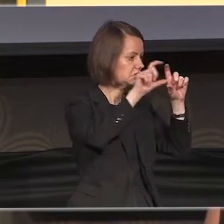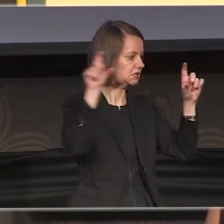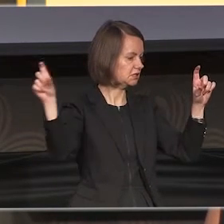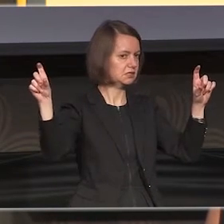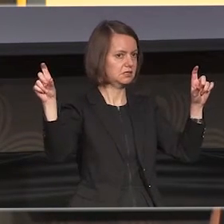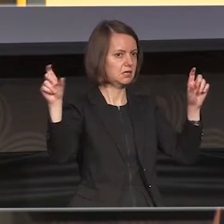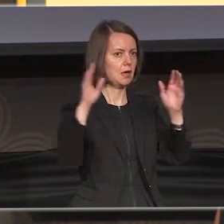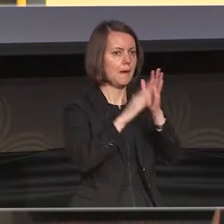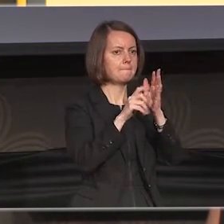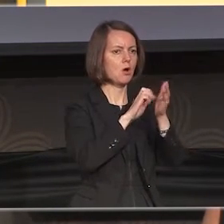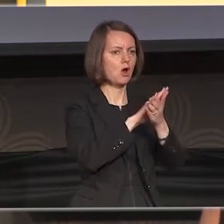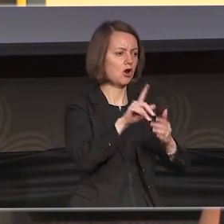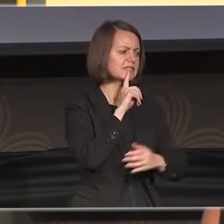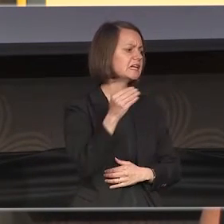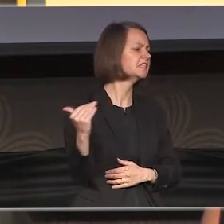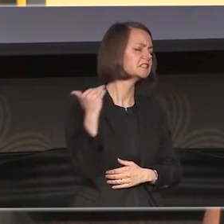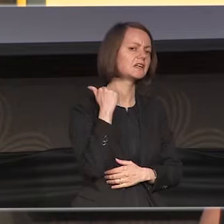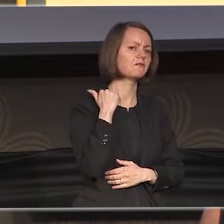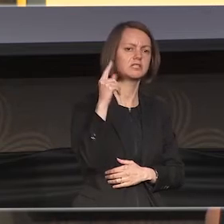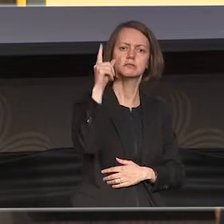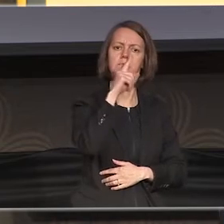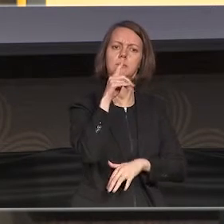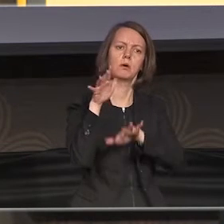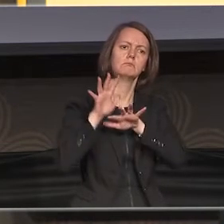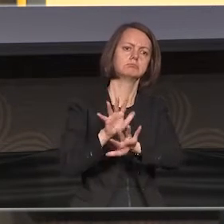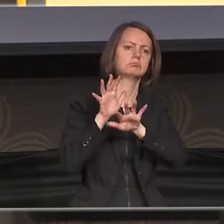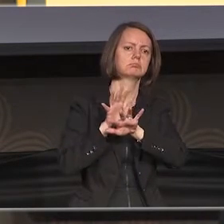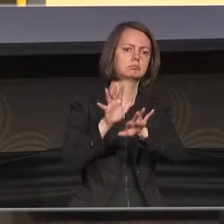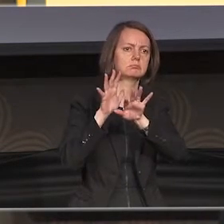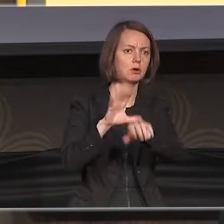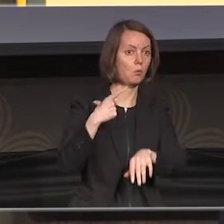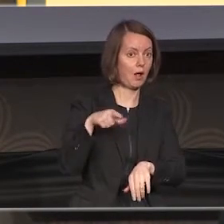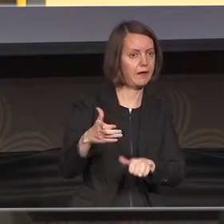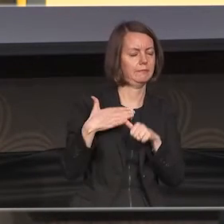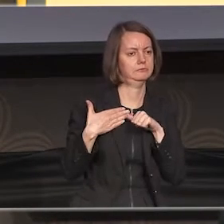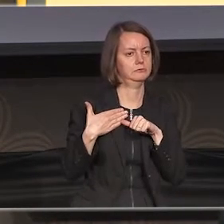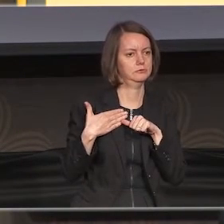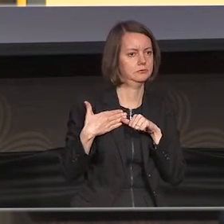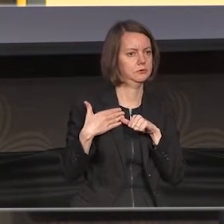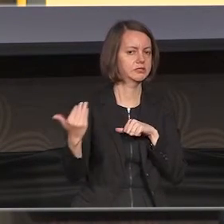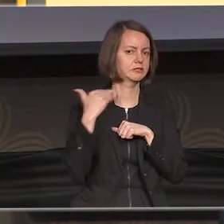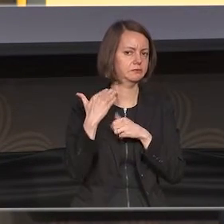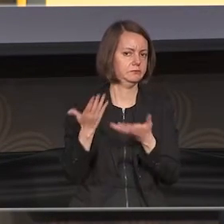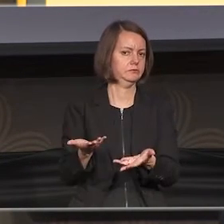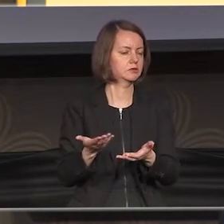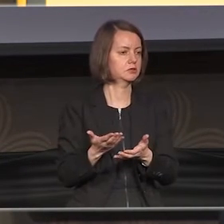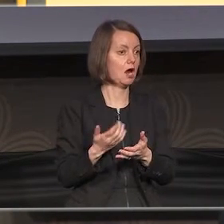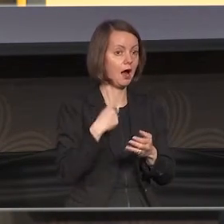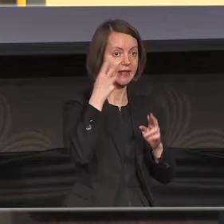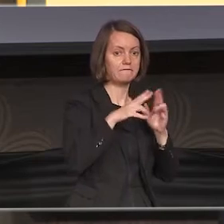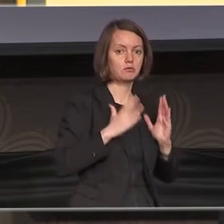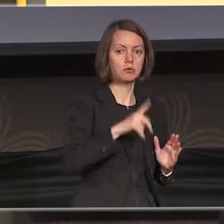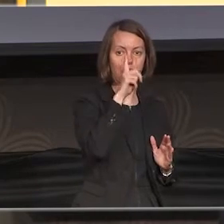media portrays anything to do with Indigenous rights. Questionable at best and disgraceful at worst. Now,